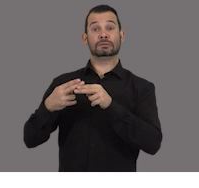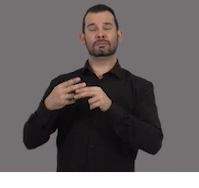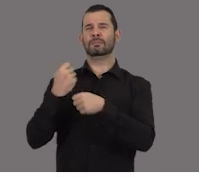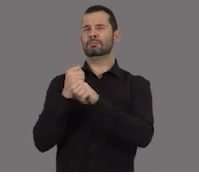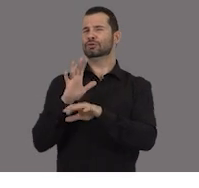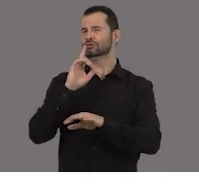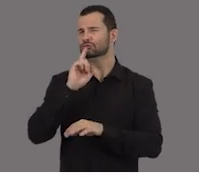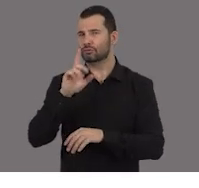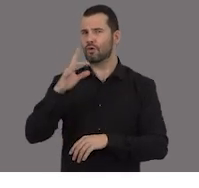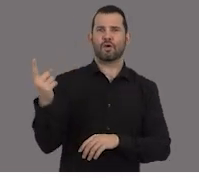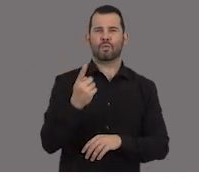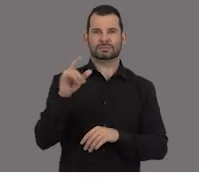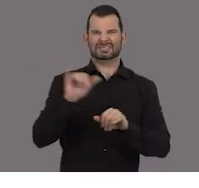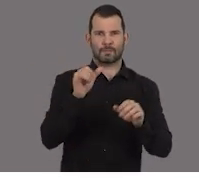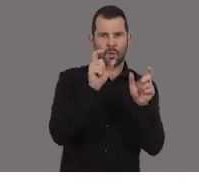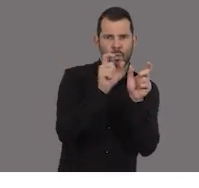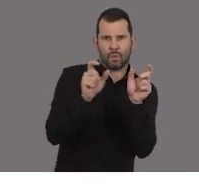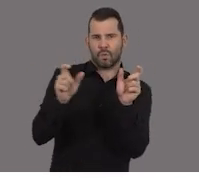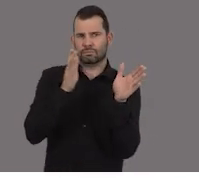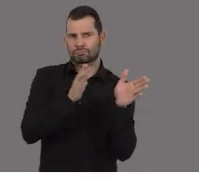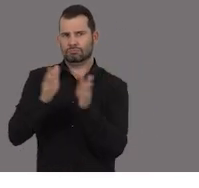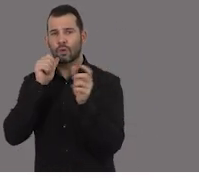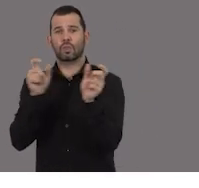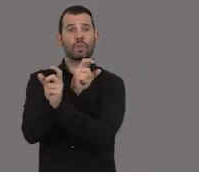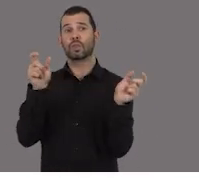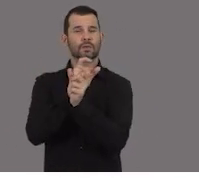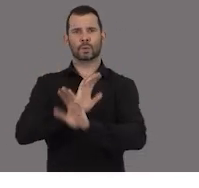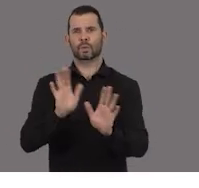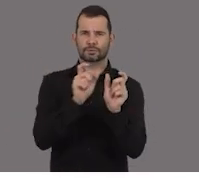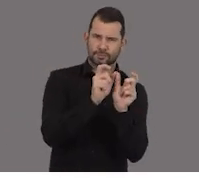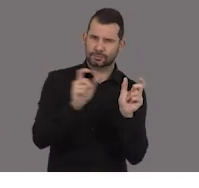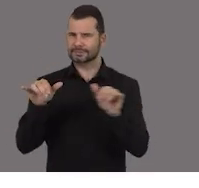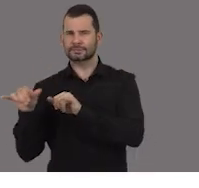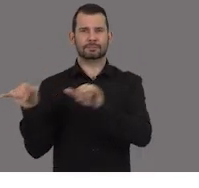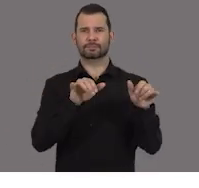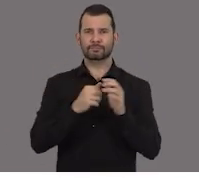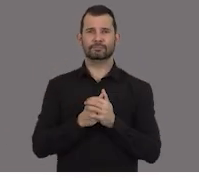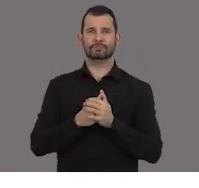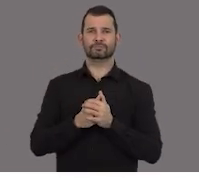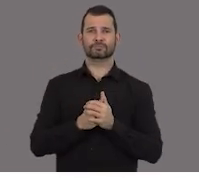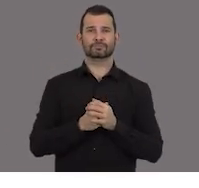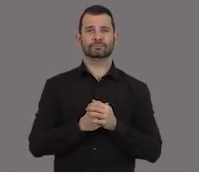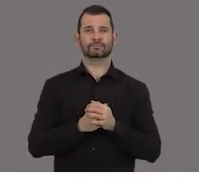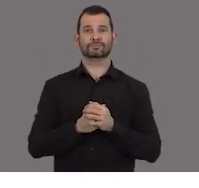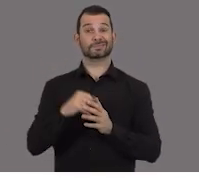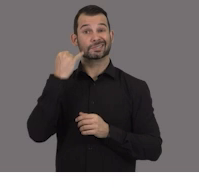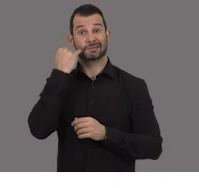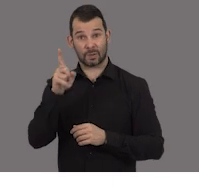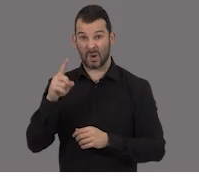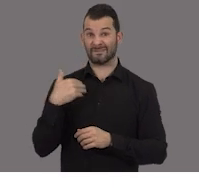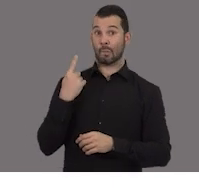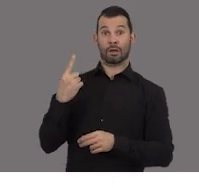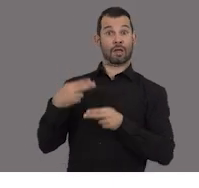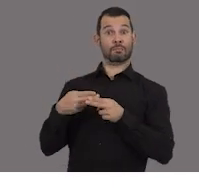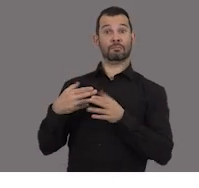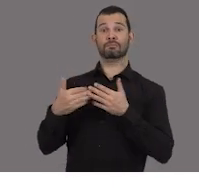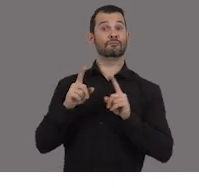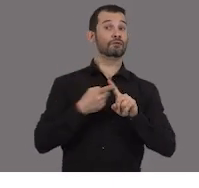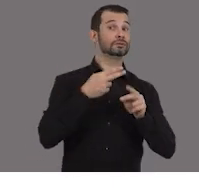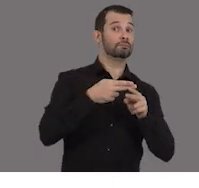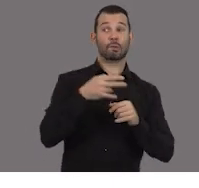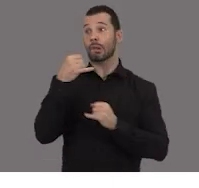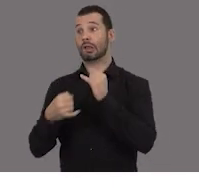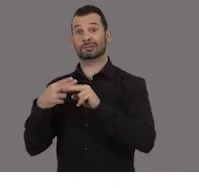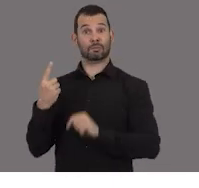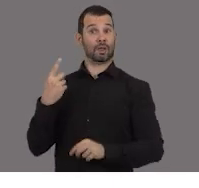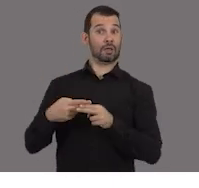more than one first or last name, make sure you always use them in the same order. If you have